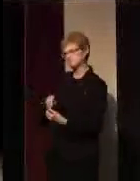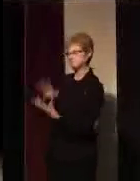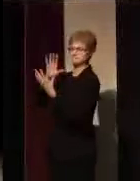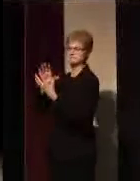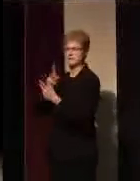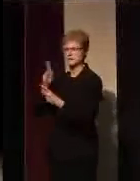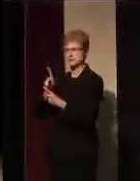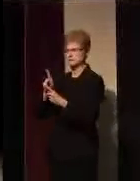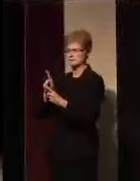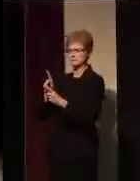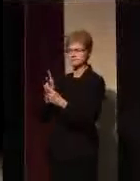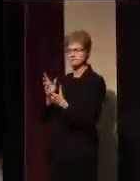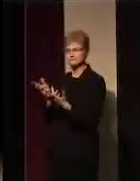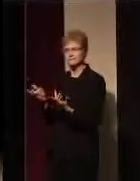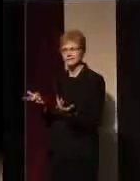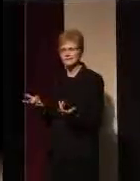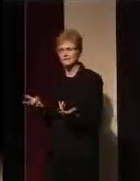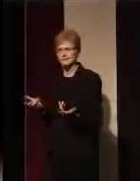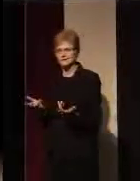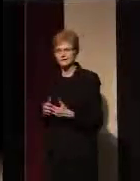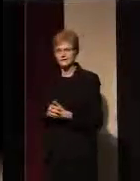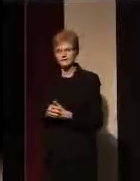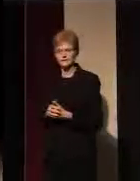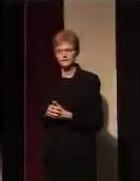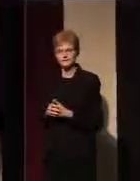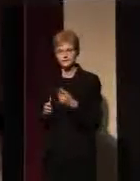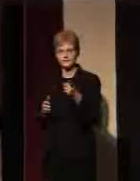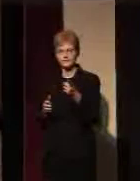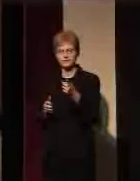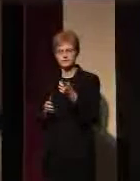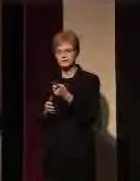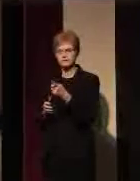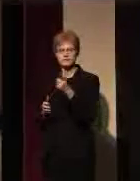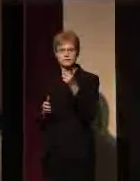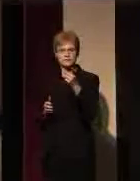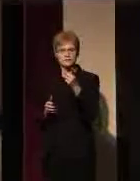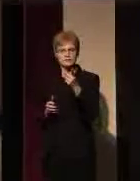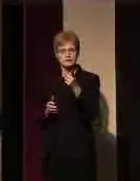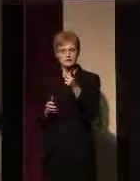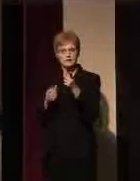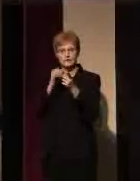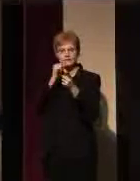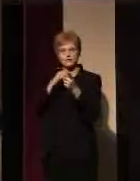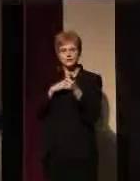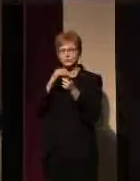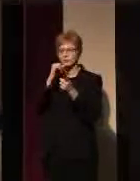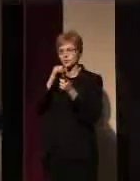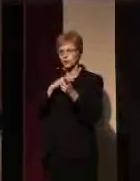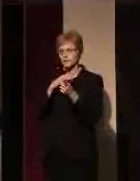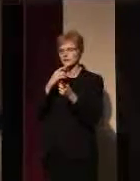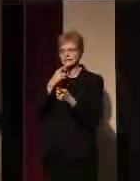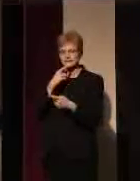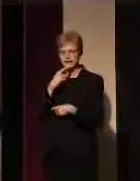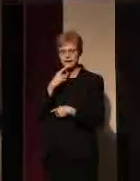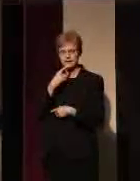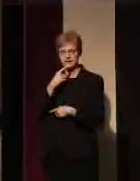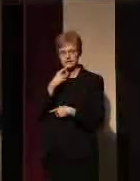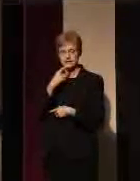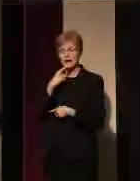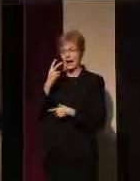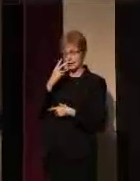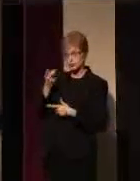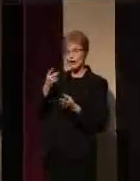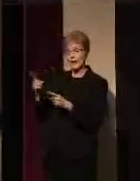There's a question over there. Okay, I can confirm the sequence of events. I've actually been curious